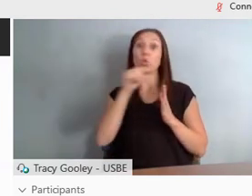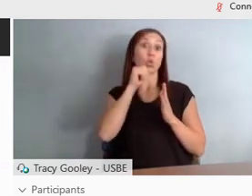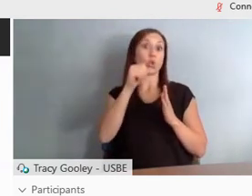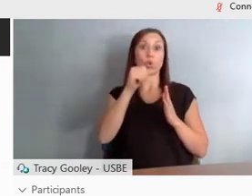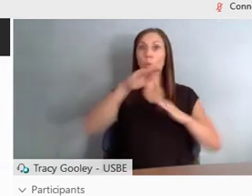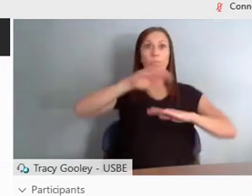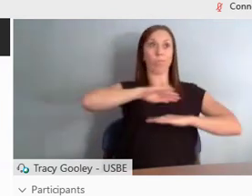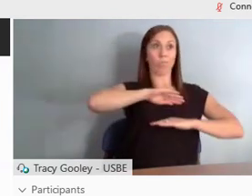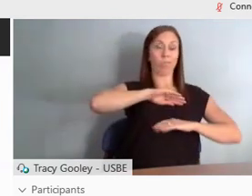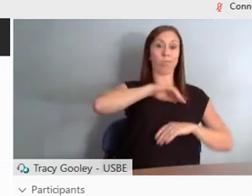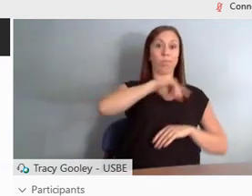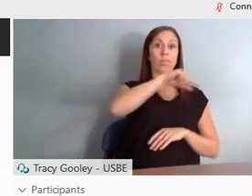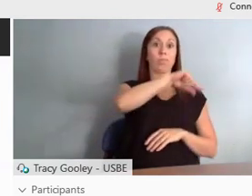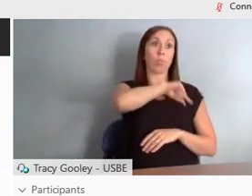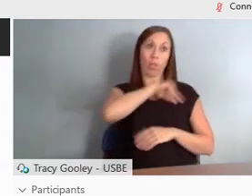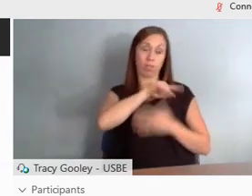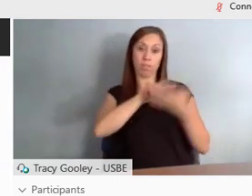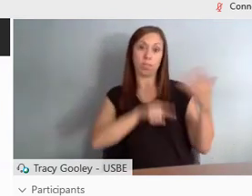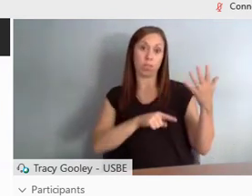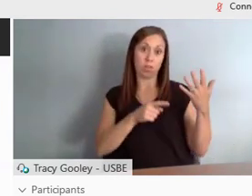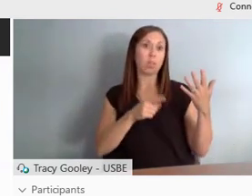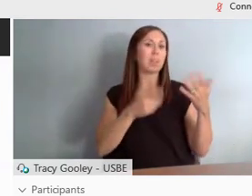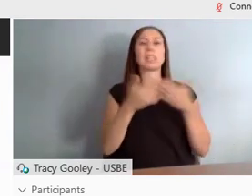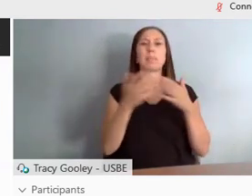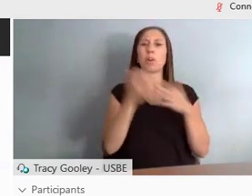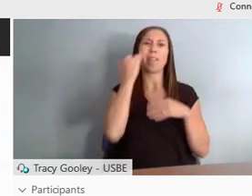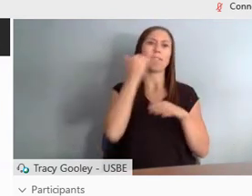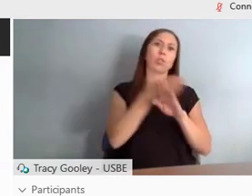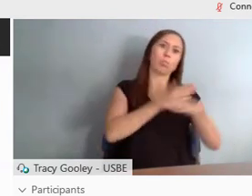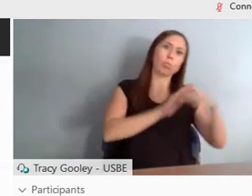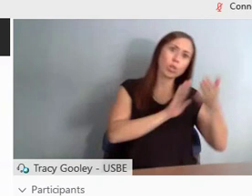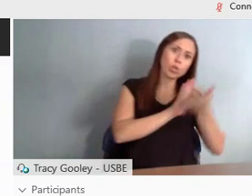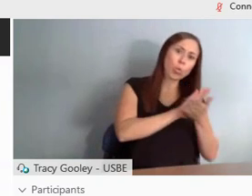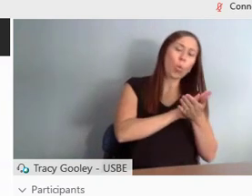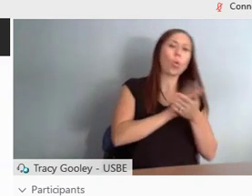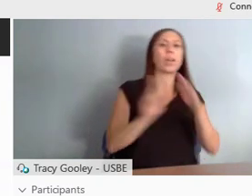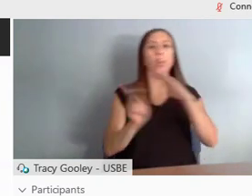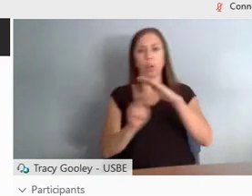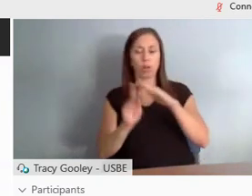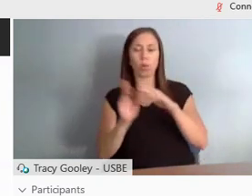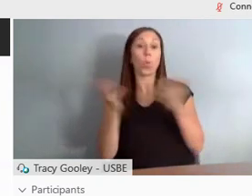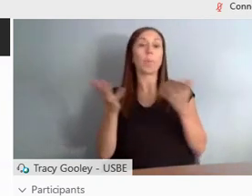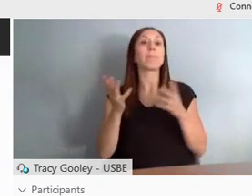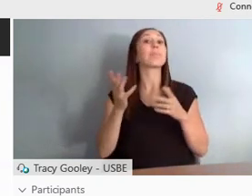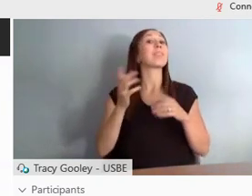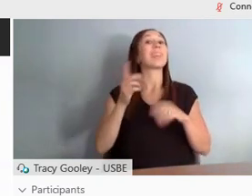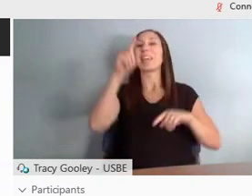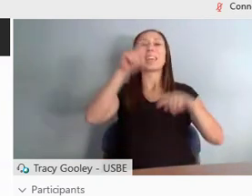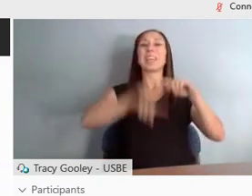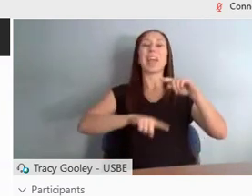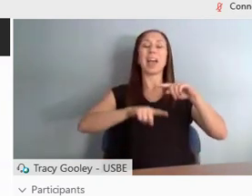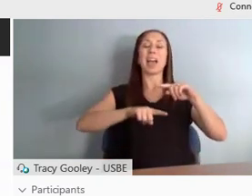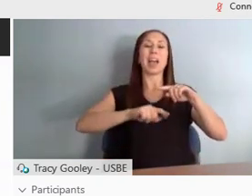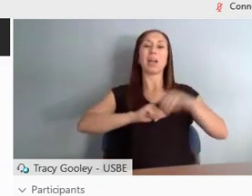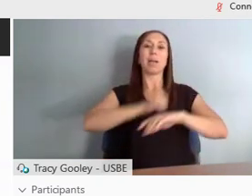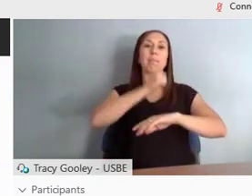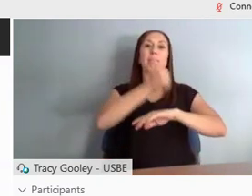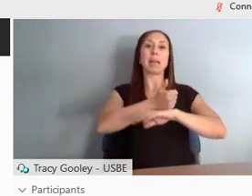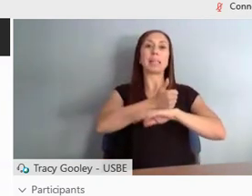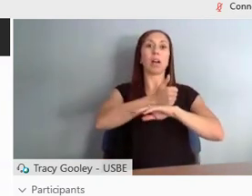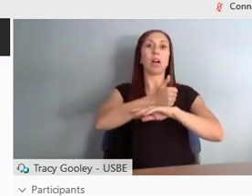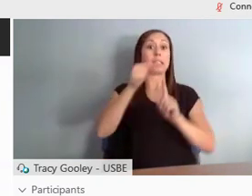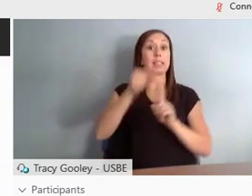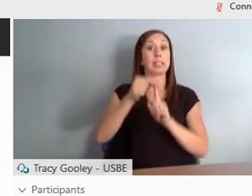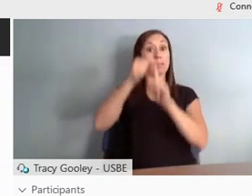the preschool assessment, kindergarten, or any of our other assessments, is it can't be based upon special